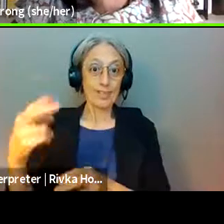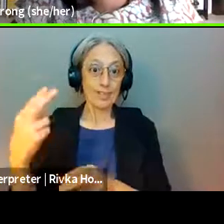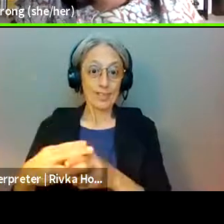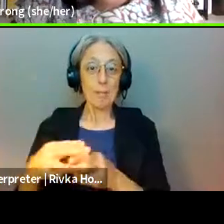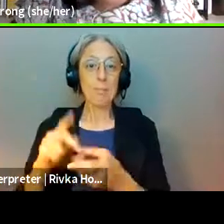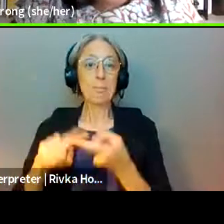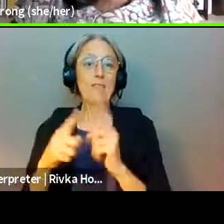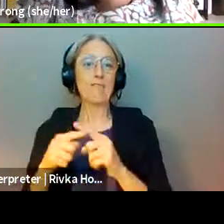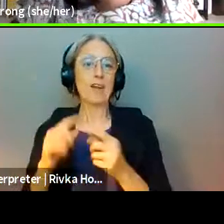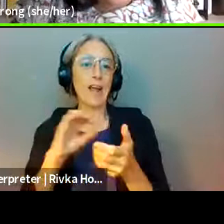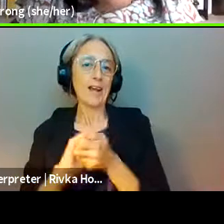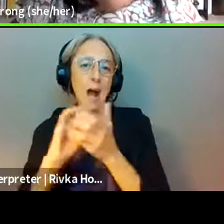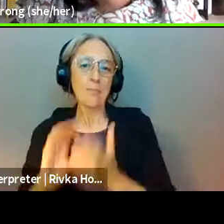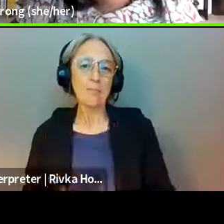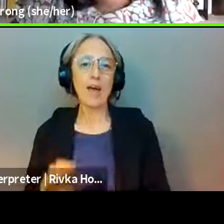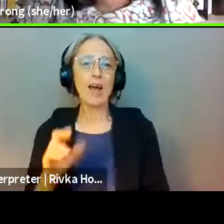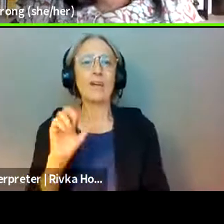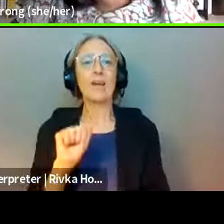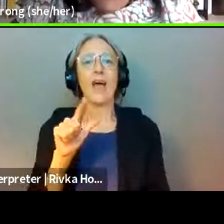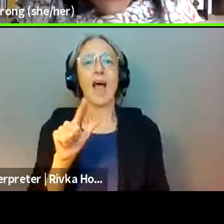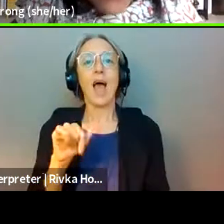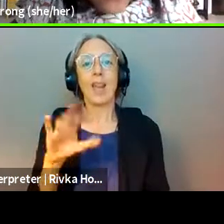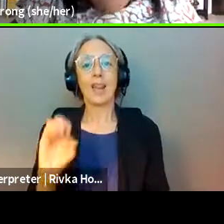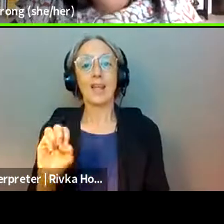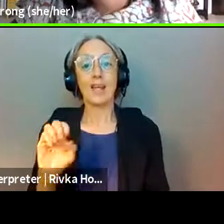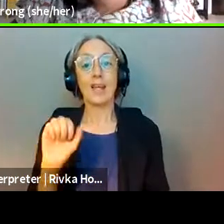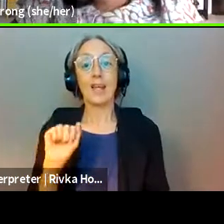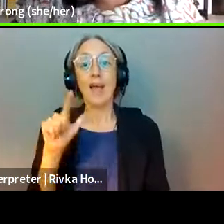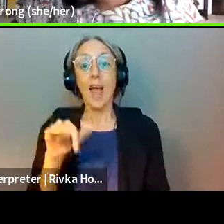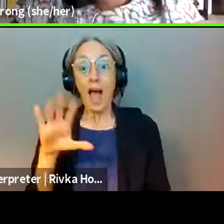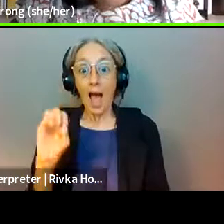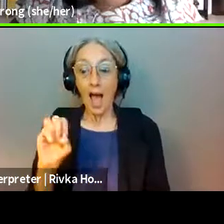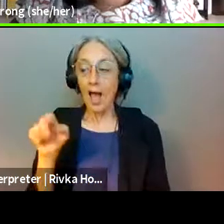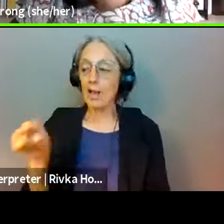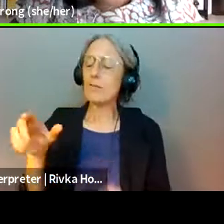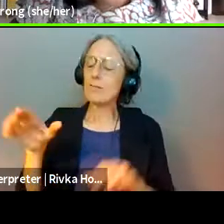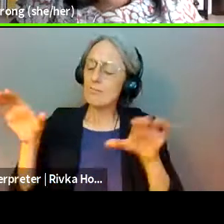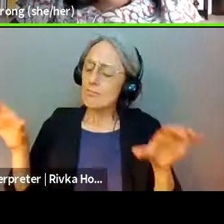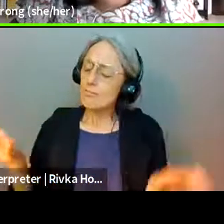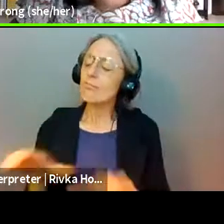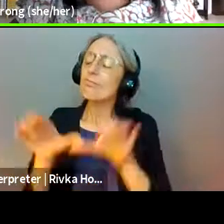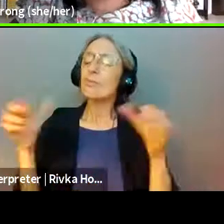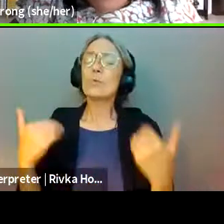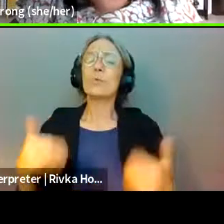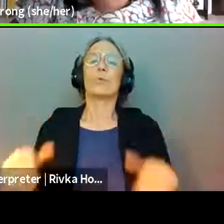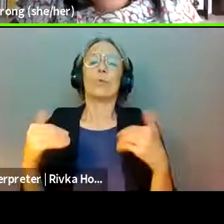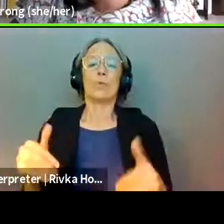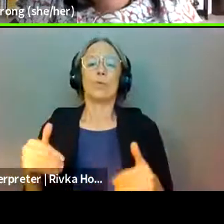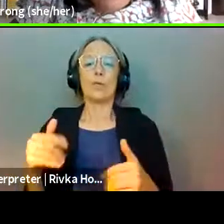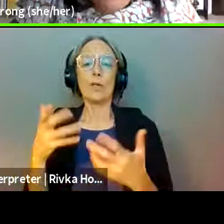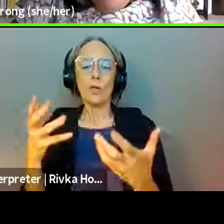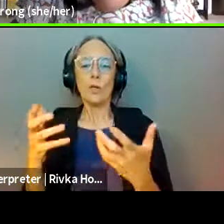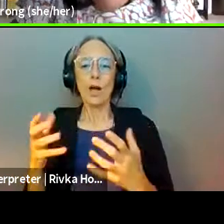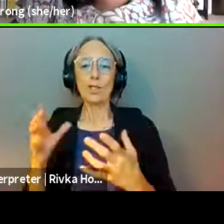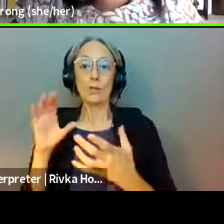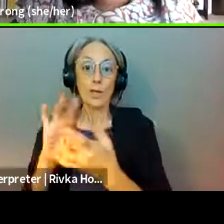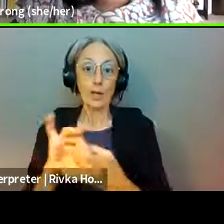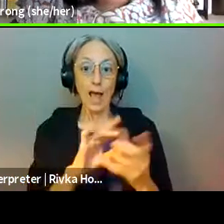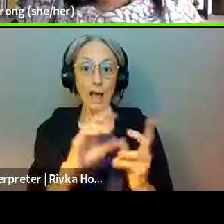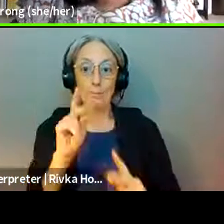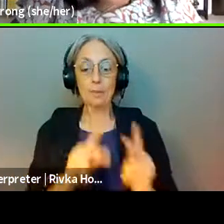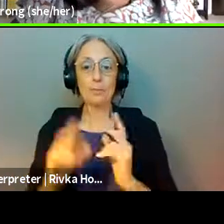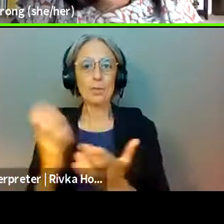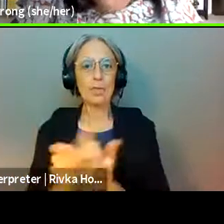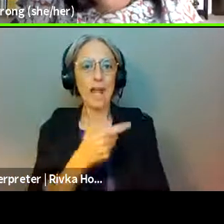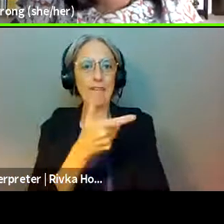Allie, because Allie did so much labor around just connecting people to vaccine, right?